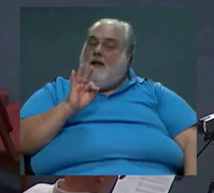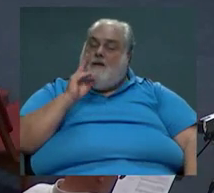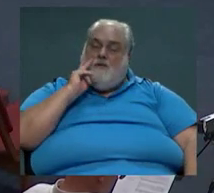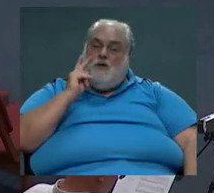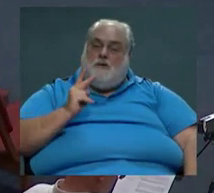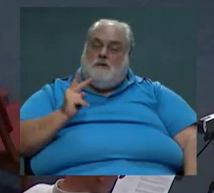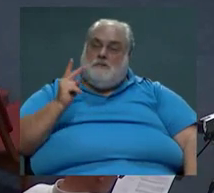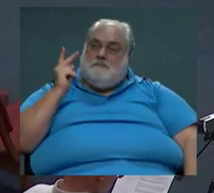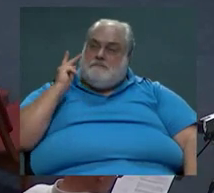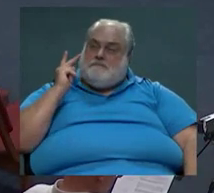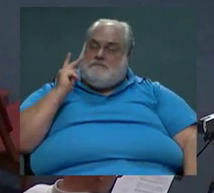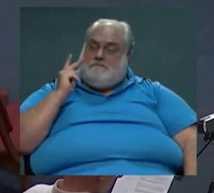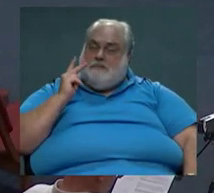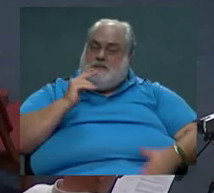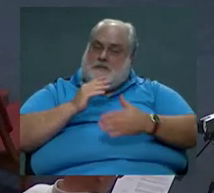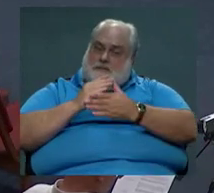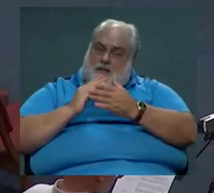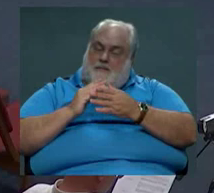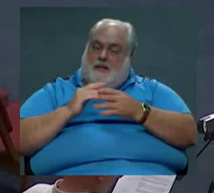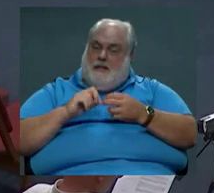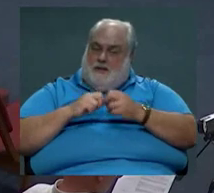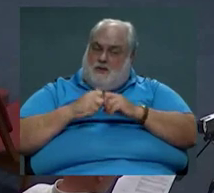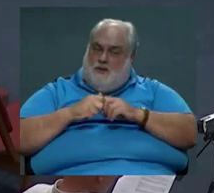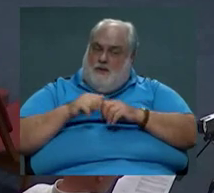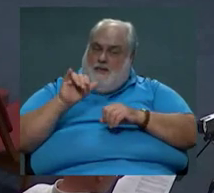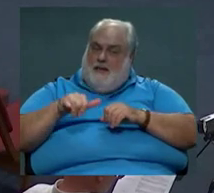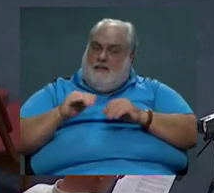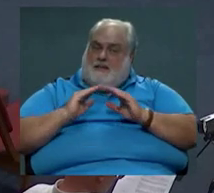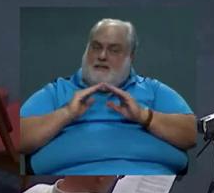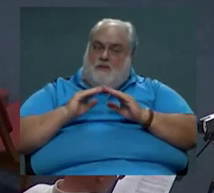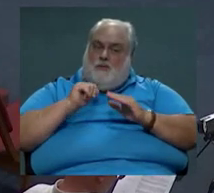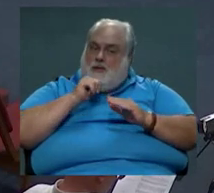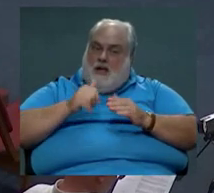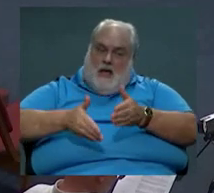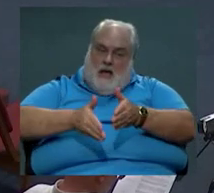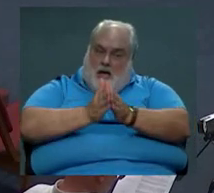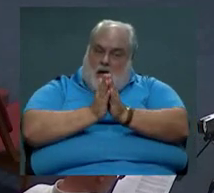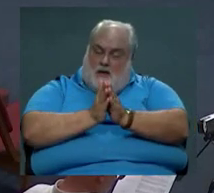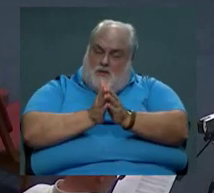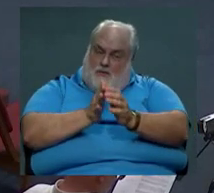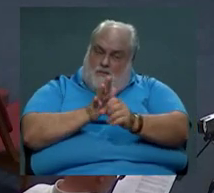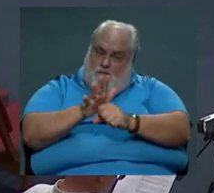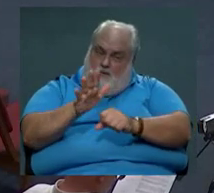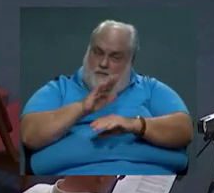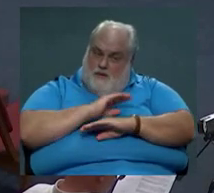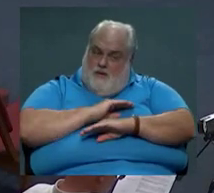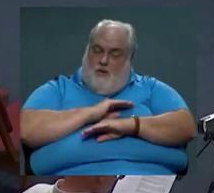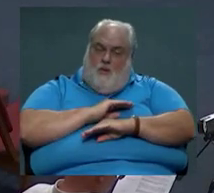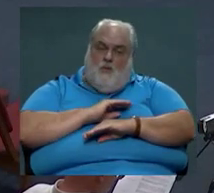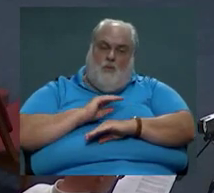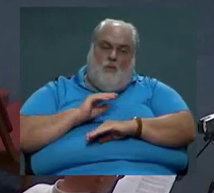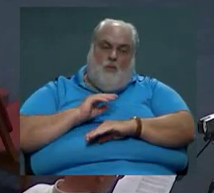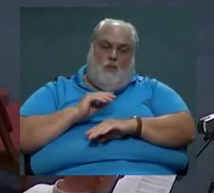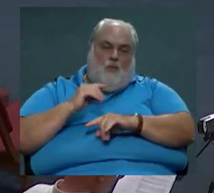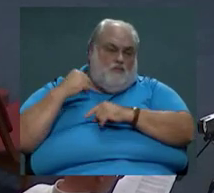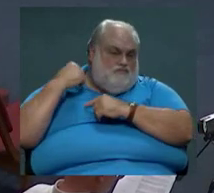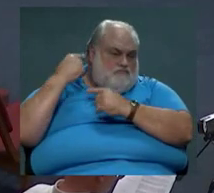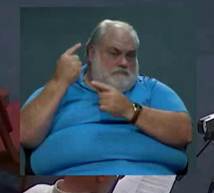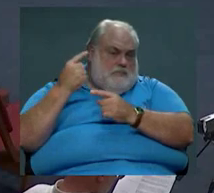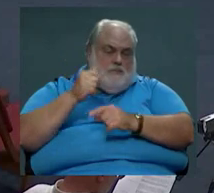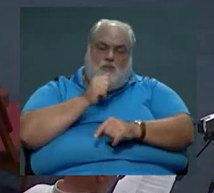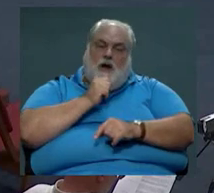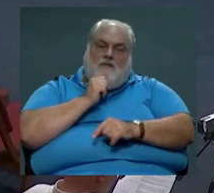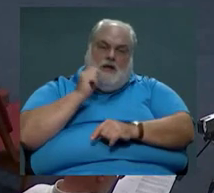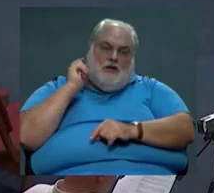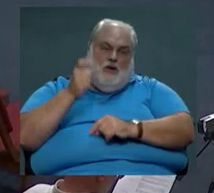is that the city was not asked to fulfill some of its obligations because we've been able to do it with private donations over the past, but that